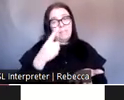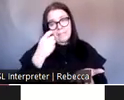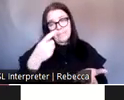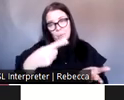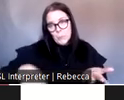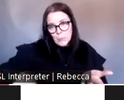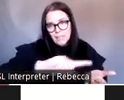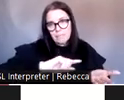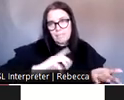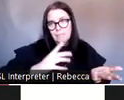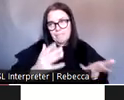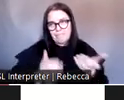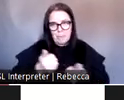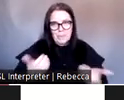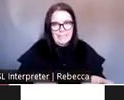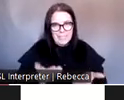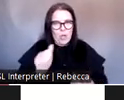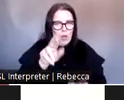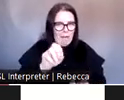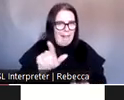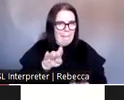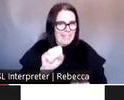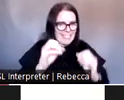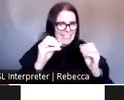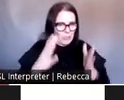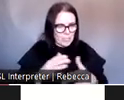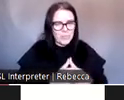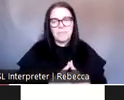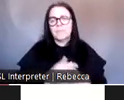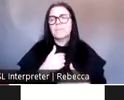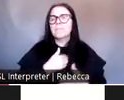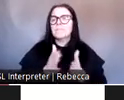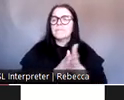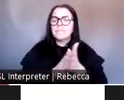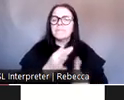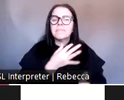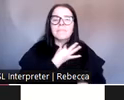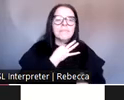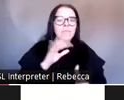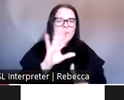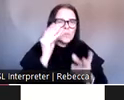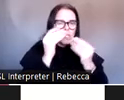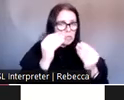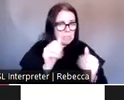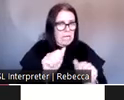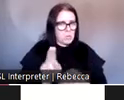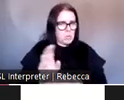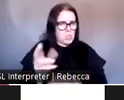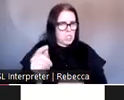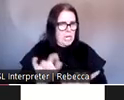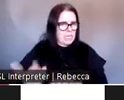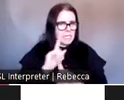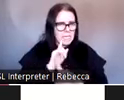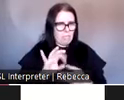for the most part, LBS educators. And I'd be interested in your thoughts. Again, feel free to type into the chat around